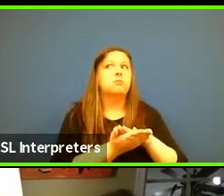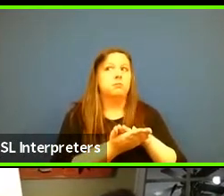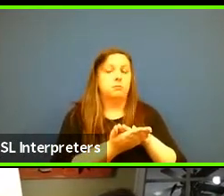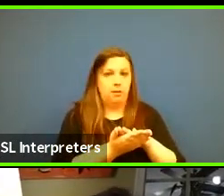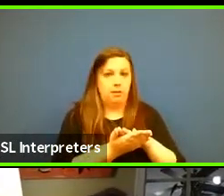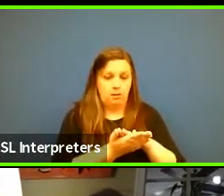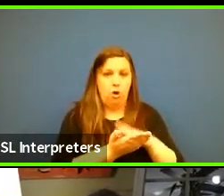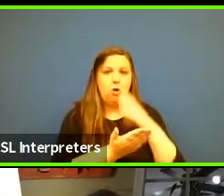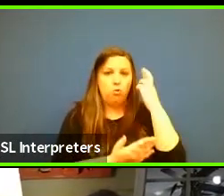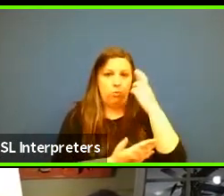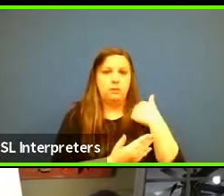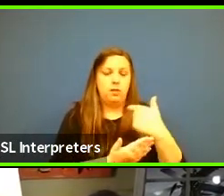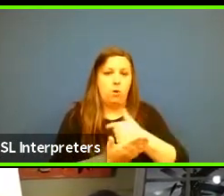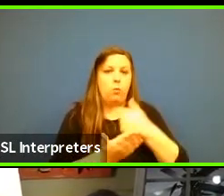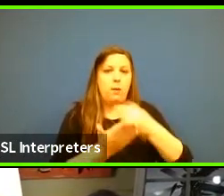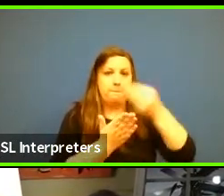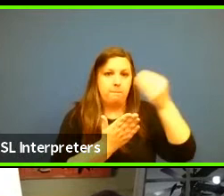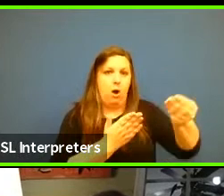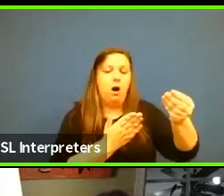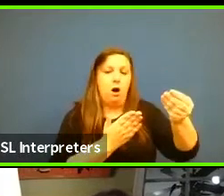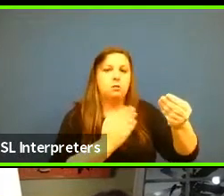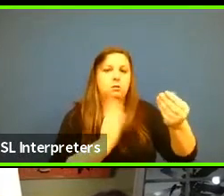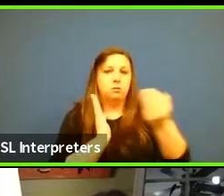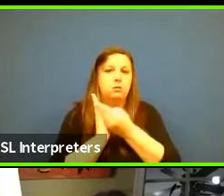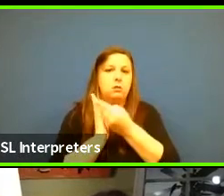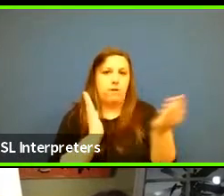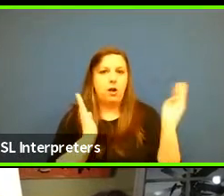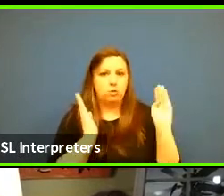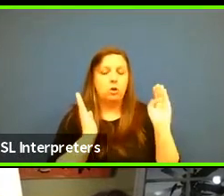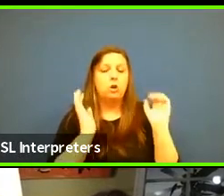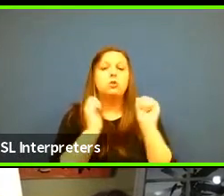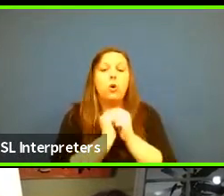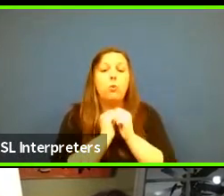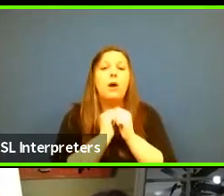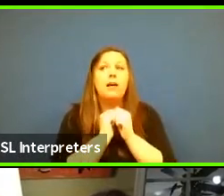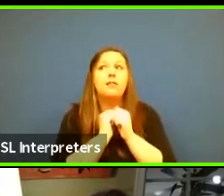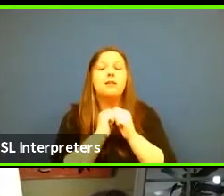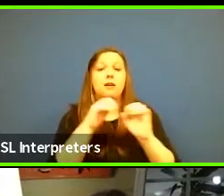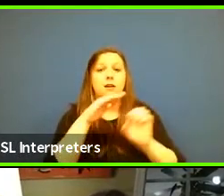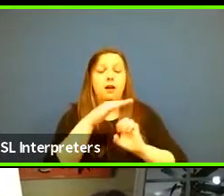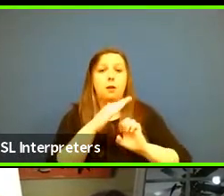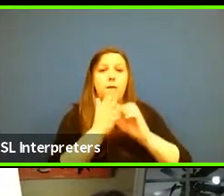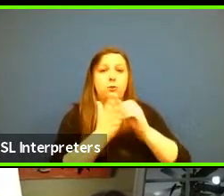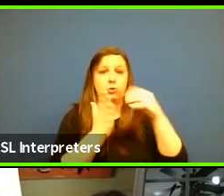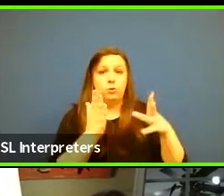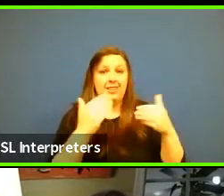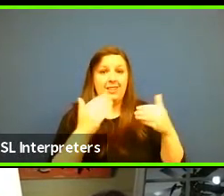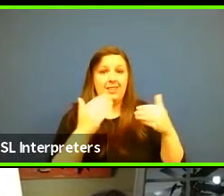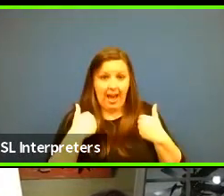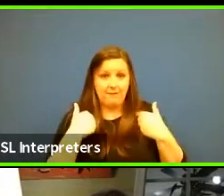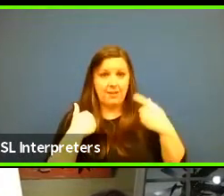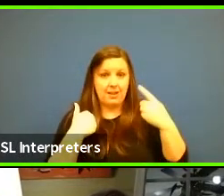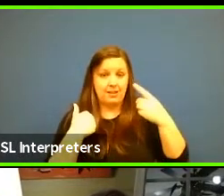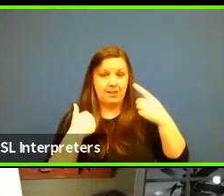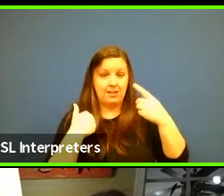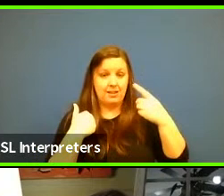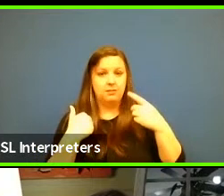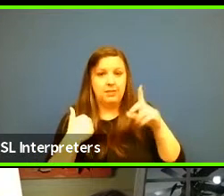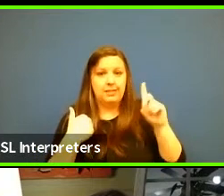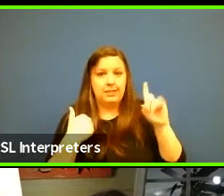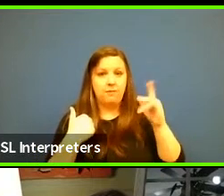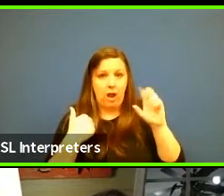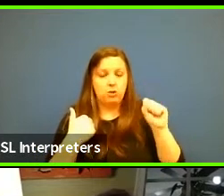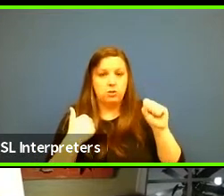the dividers at this point. And so with elementary students having them, they will, the majority of the time will be at